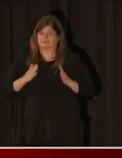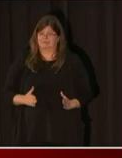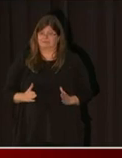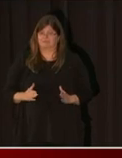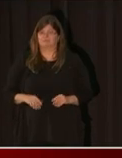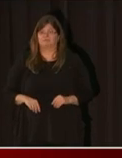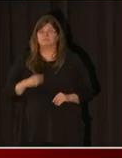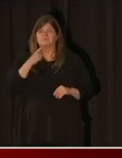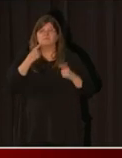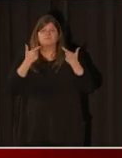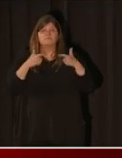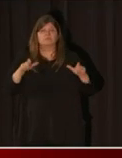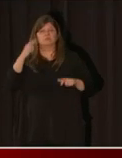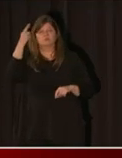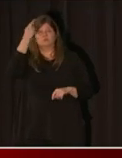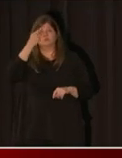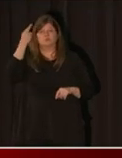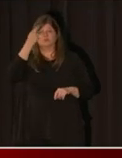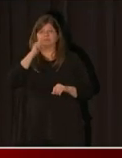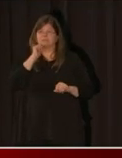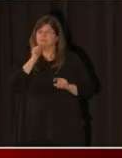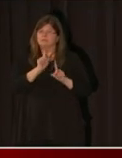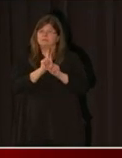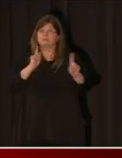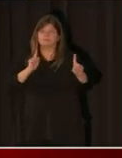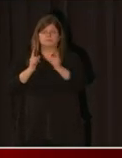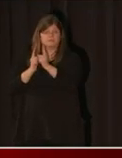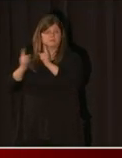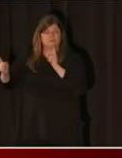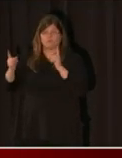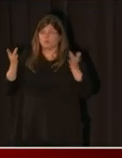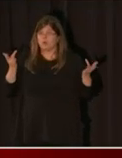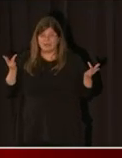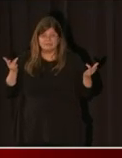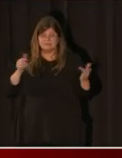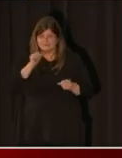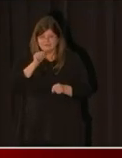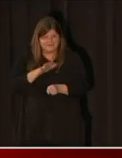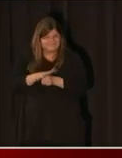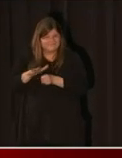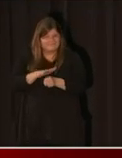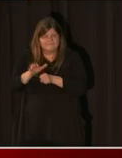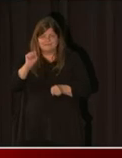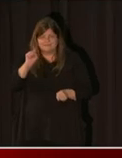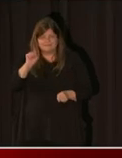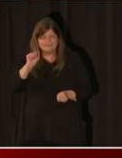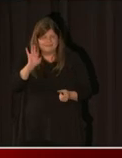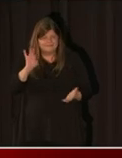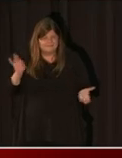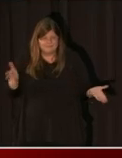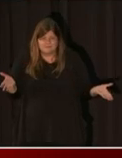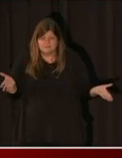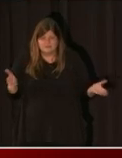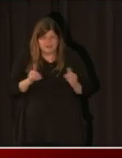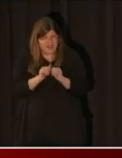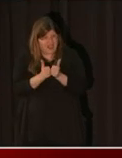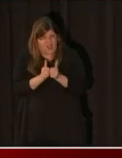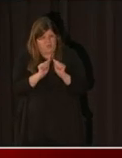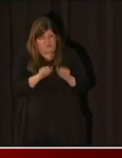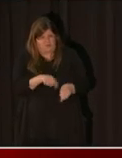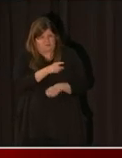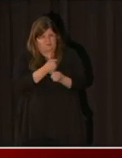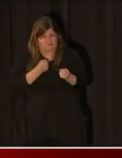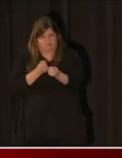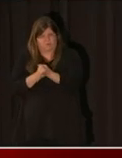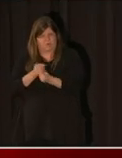of a lack of staffing. So how, given that, how will you support the DC jail enforcing social distancing